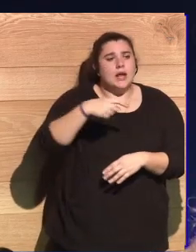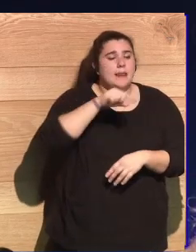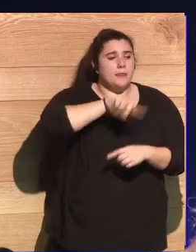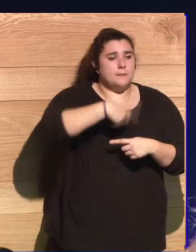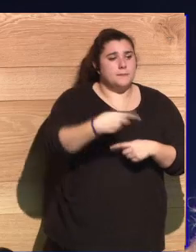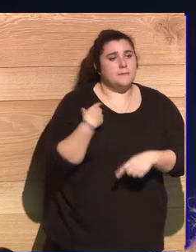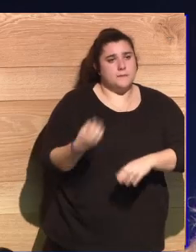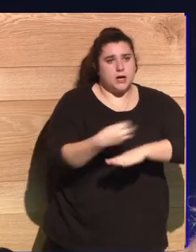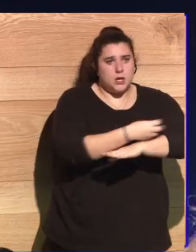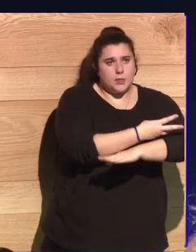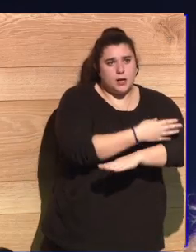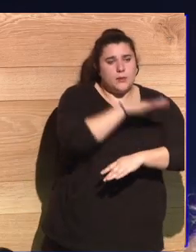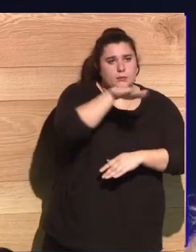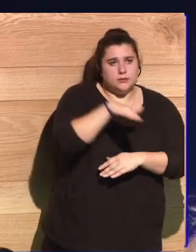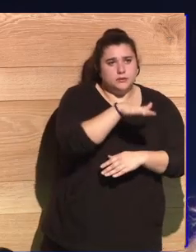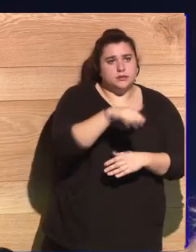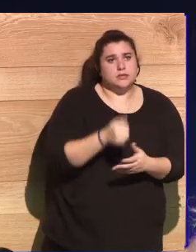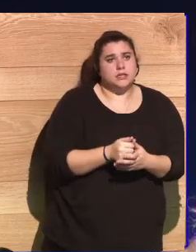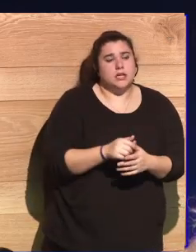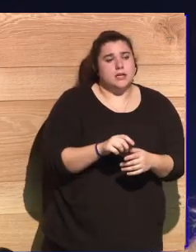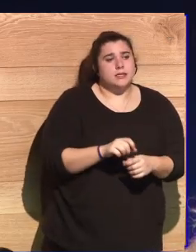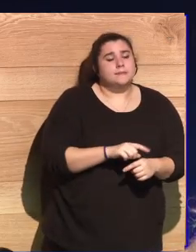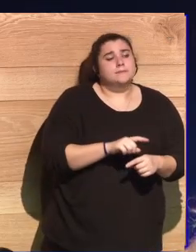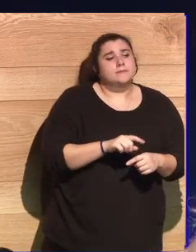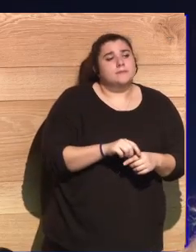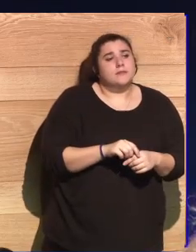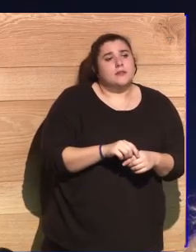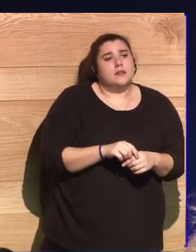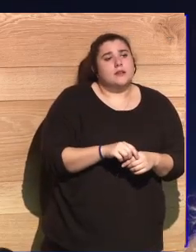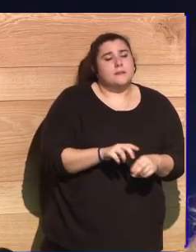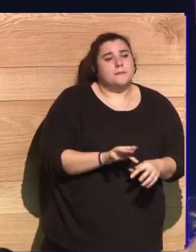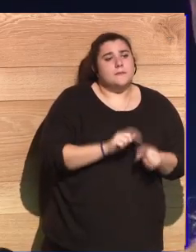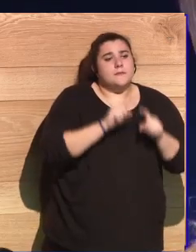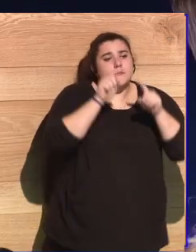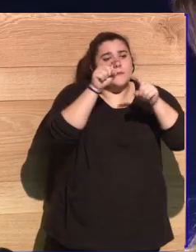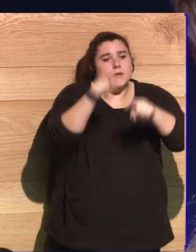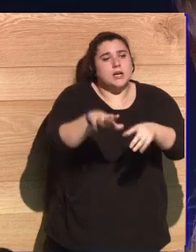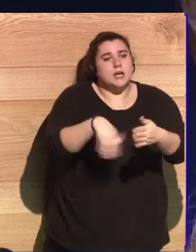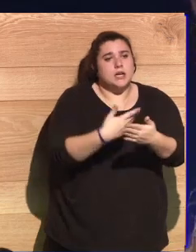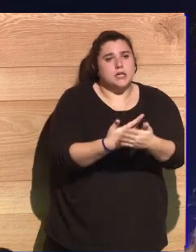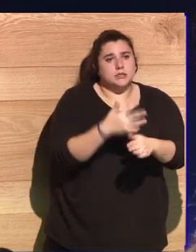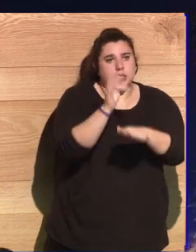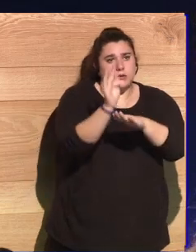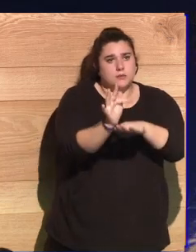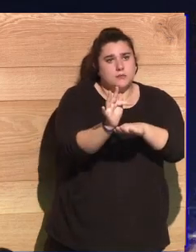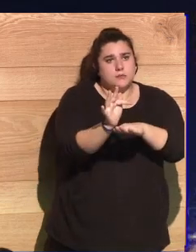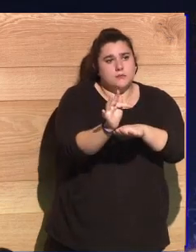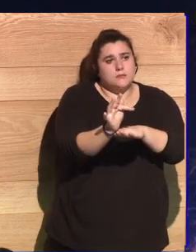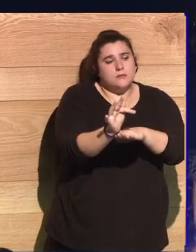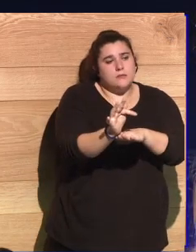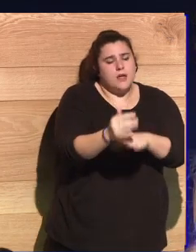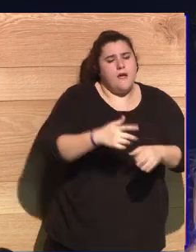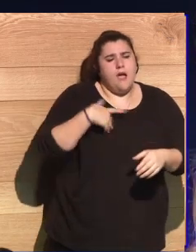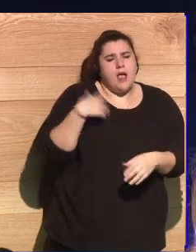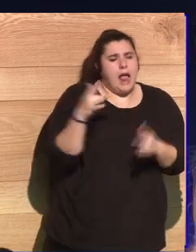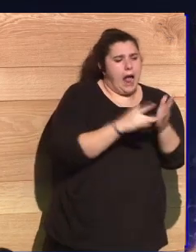his grave. It was an April day, and it was raw and windy and cold as anything,